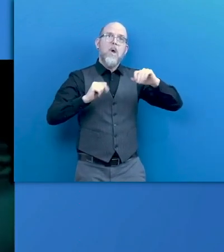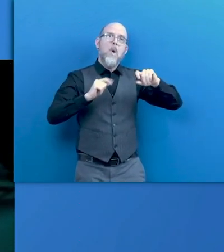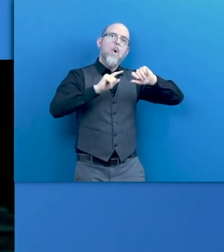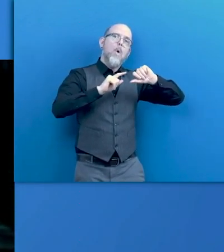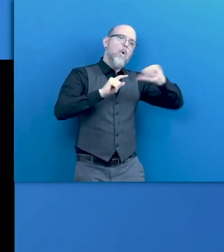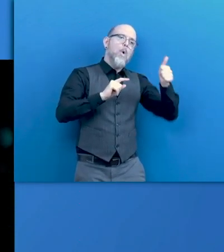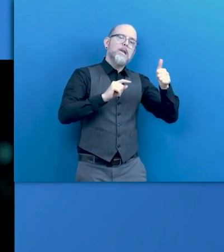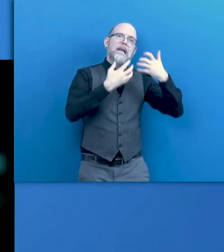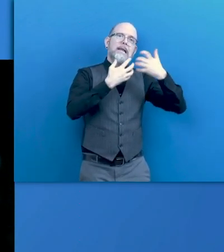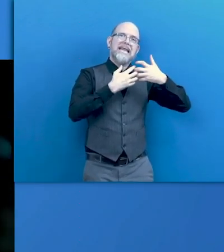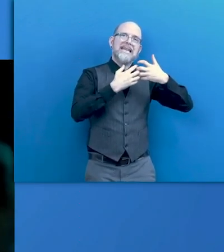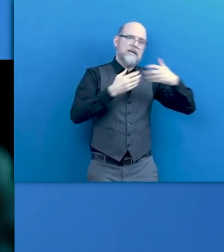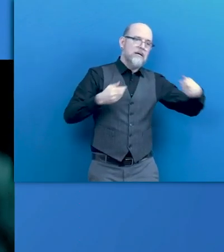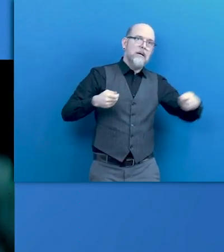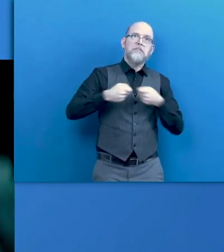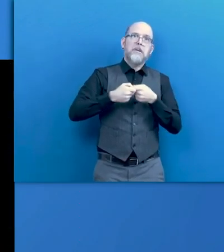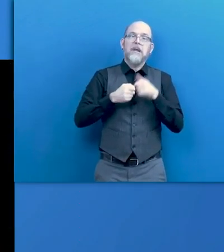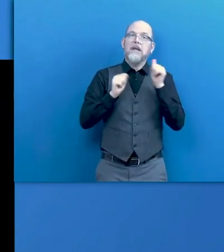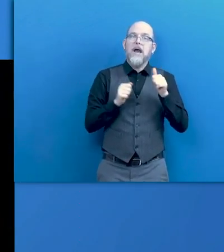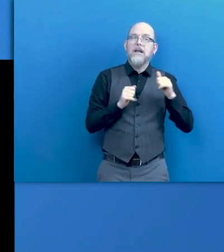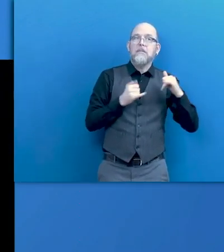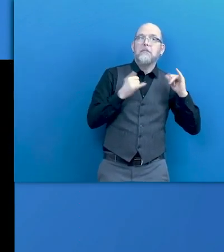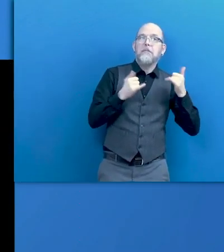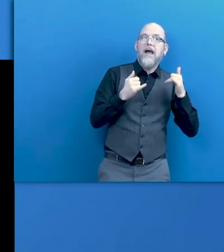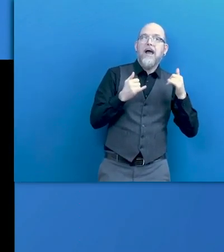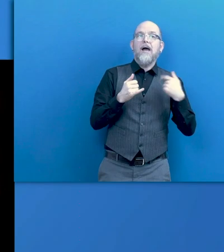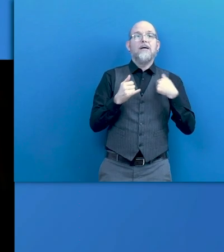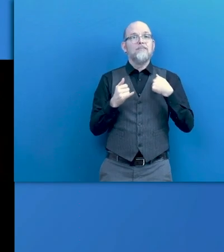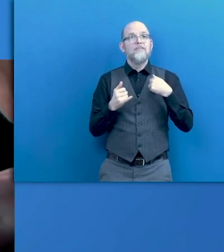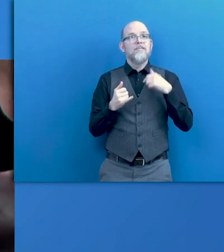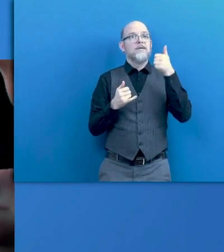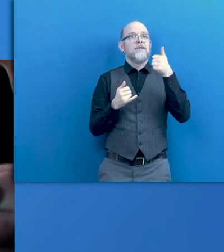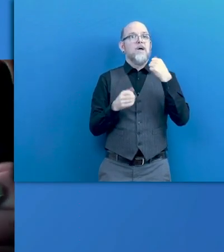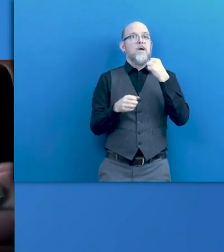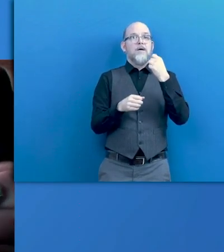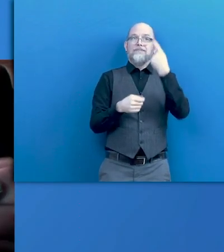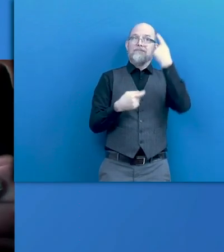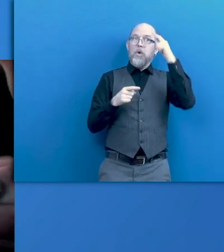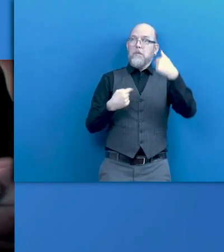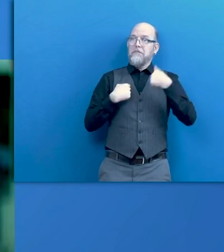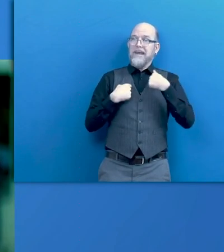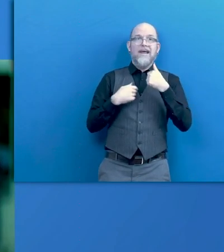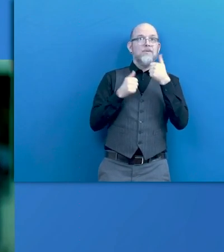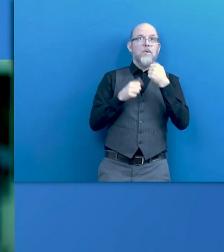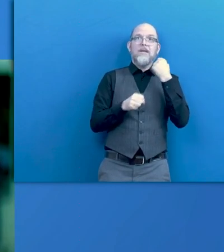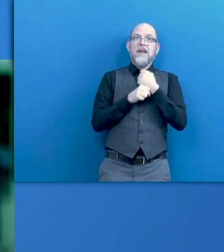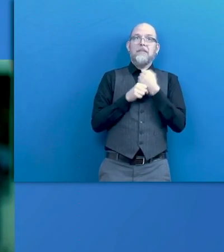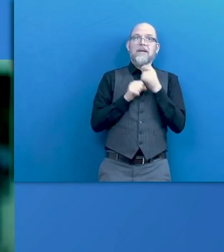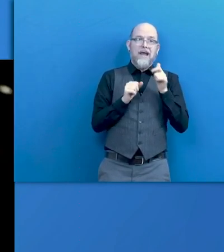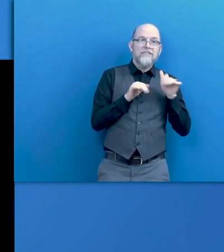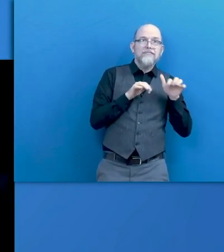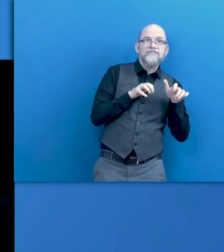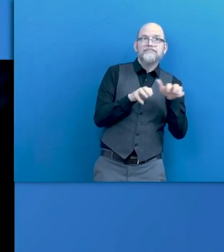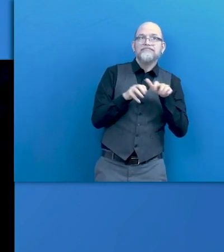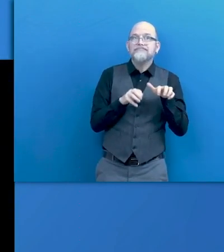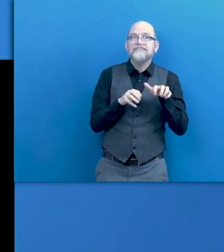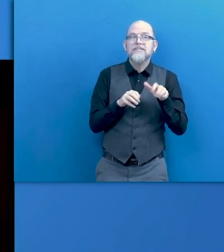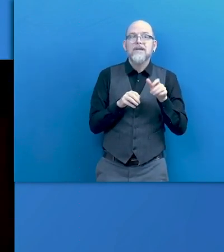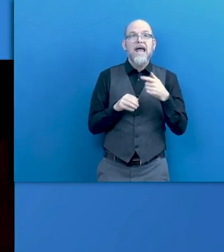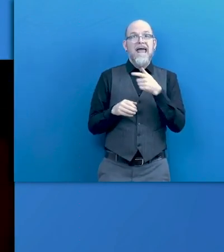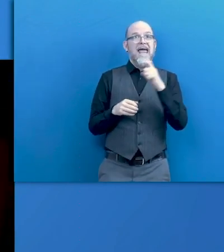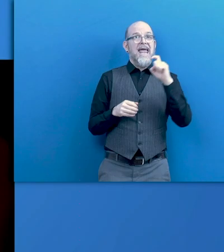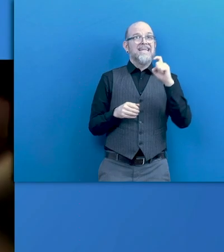other devices. I can make it work for me the way it has to. With the Xbox Adaptive Controller, a gamer